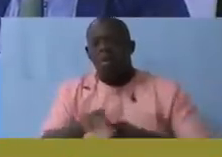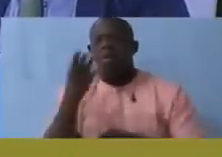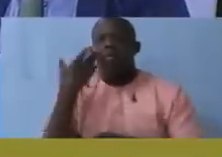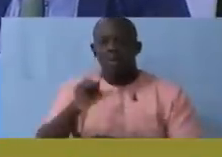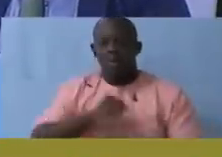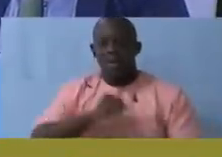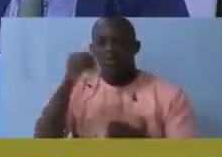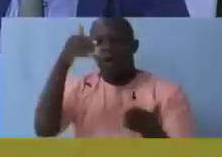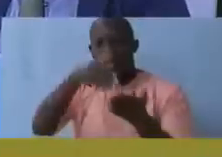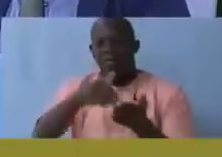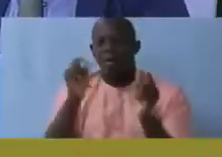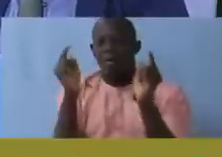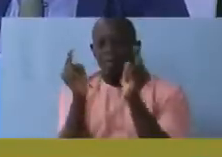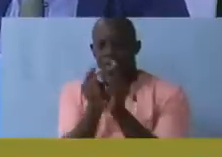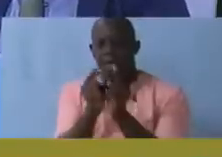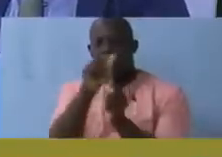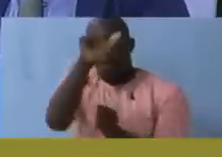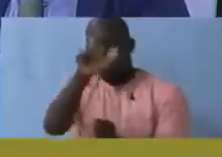charge.